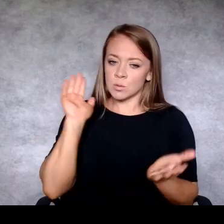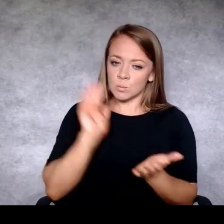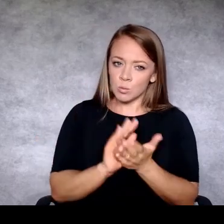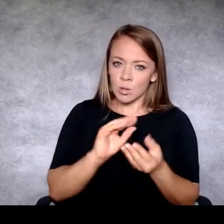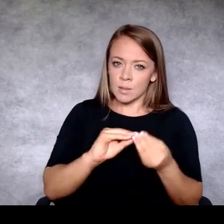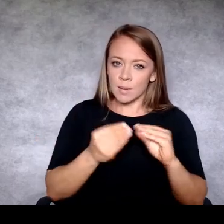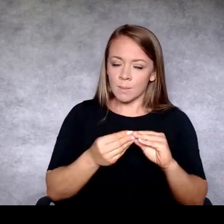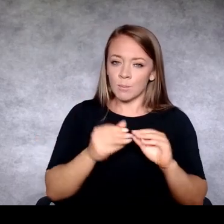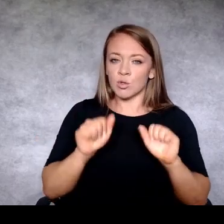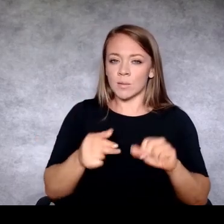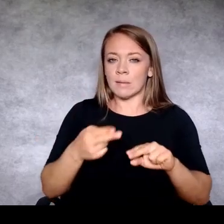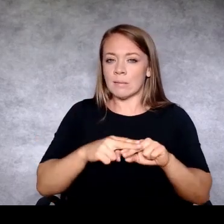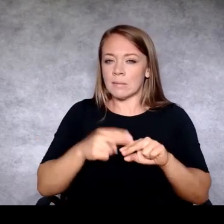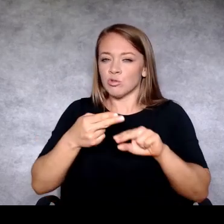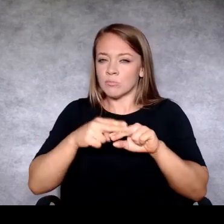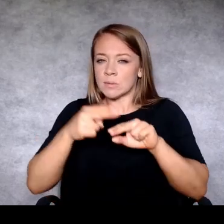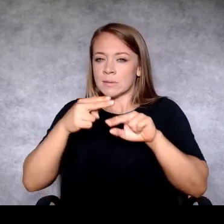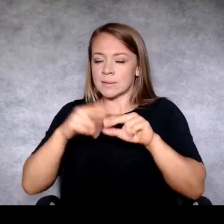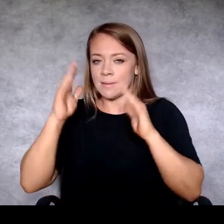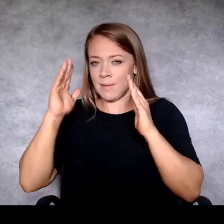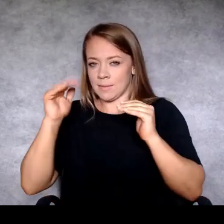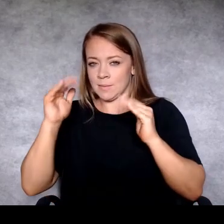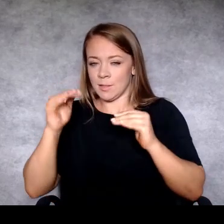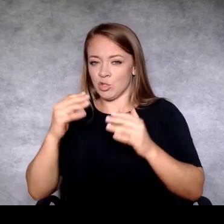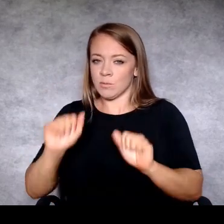expectations to earn more from there.